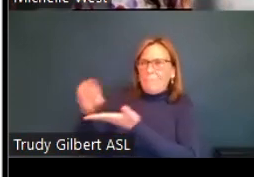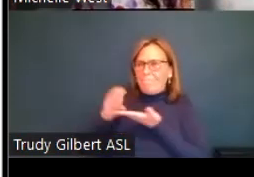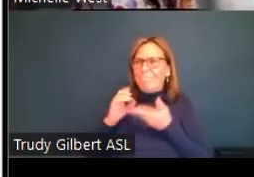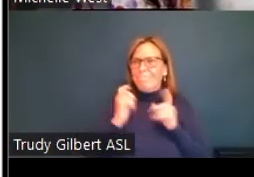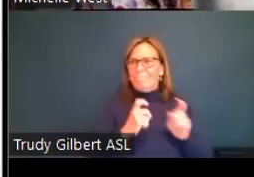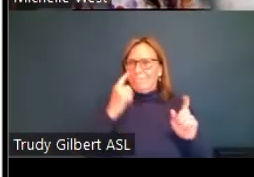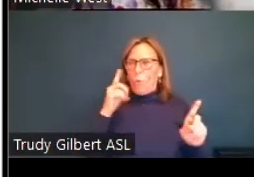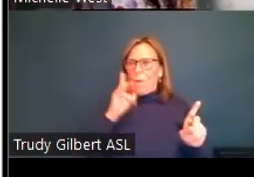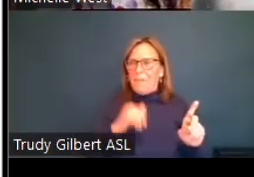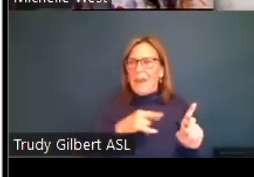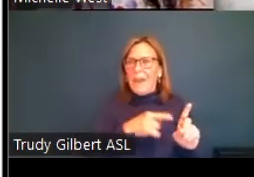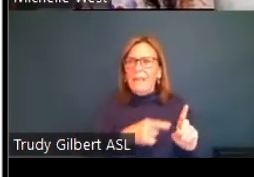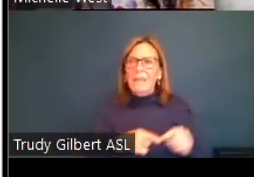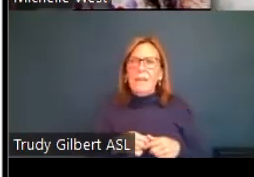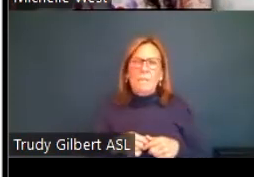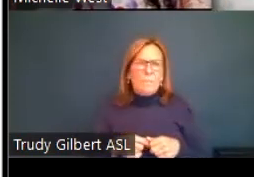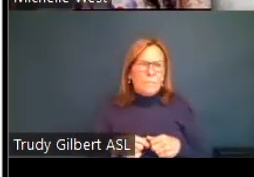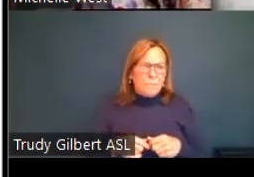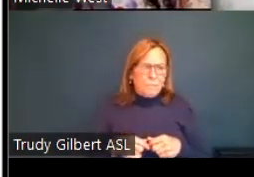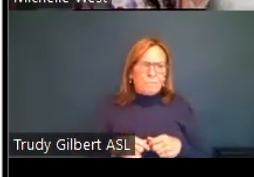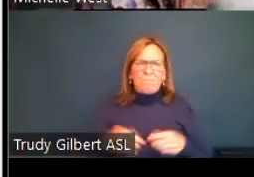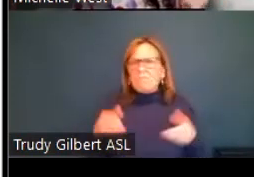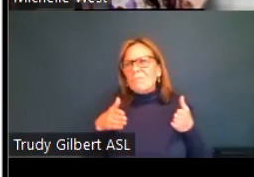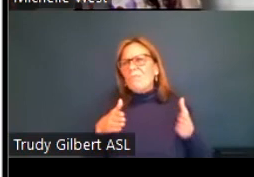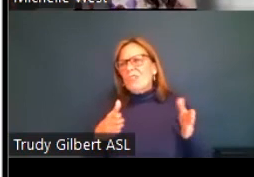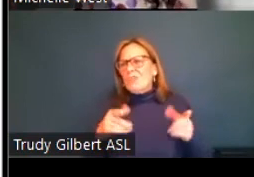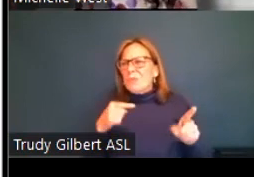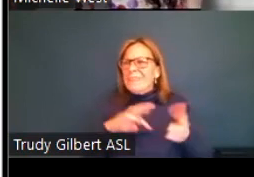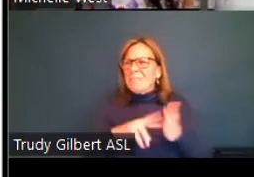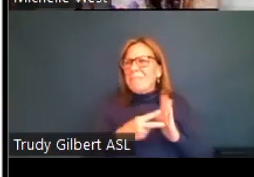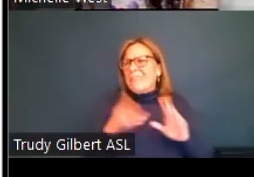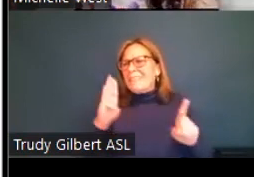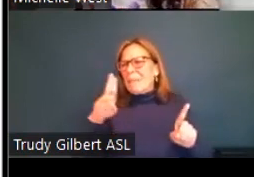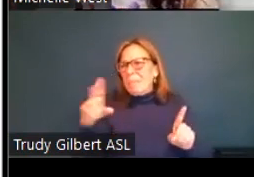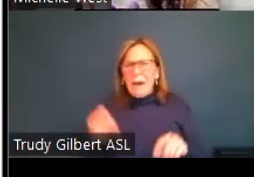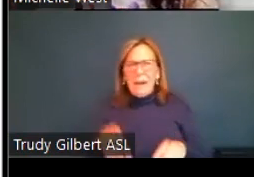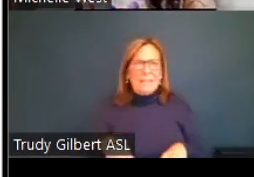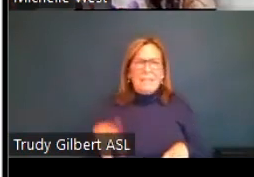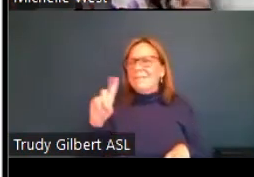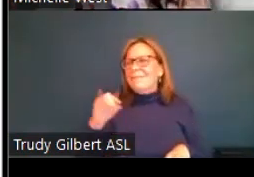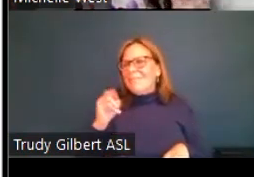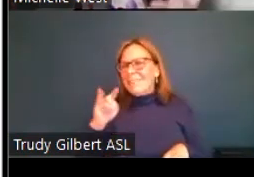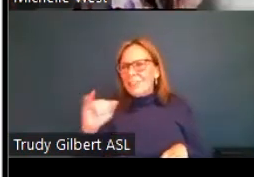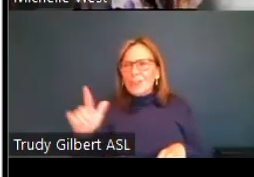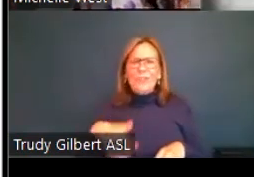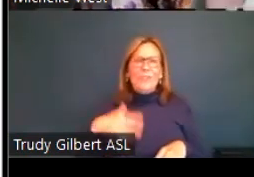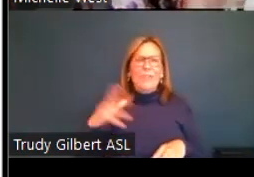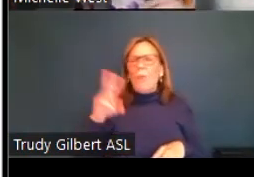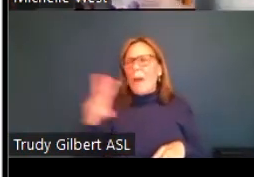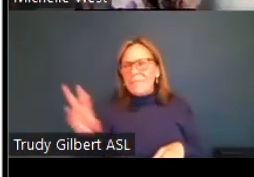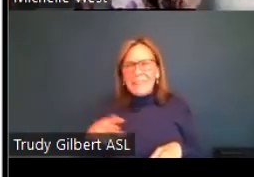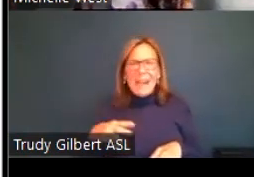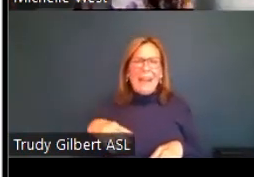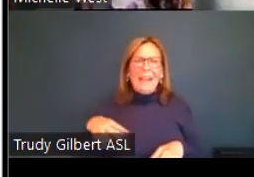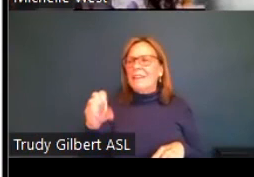bus ads. And we did that as well. Digital websites and social media. You can do website banner ads,